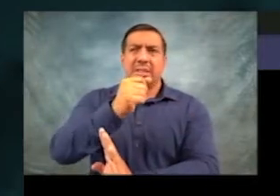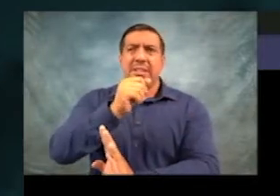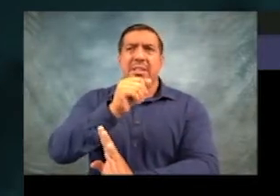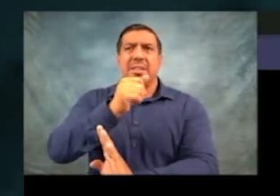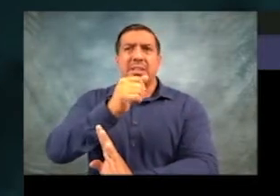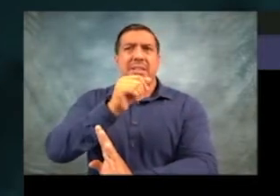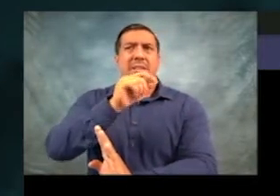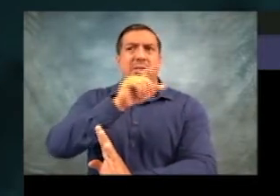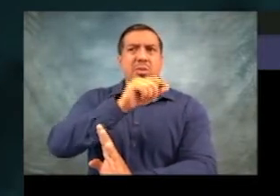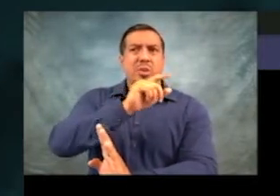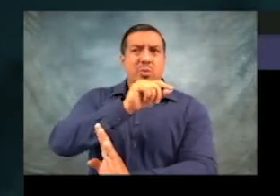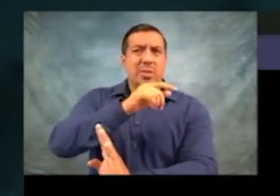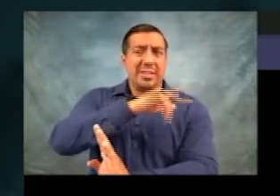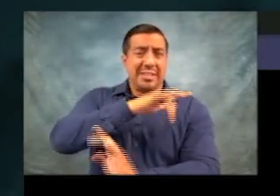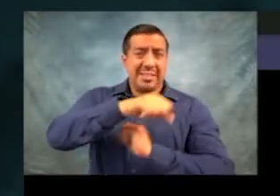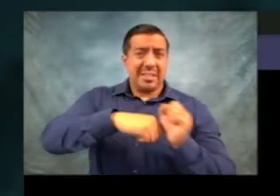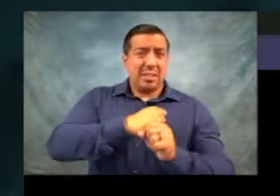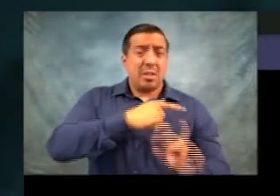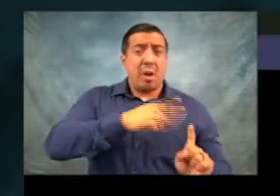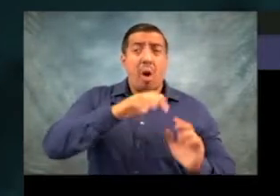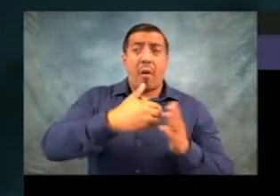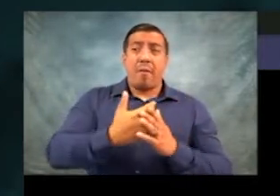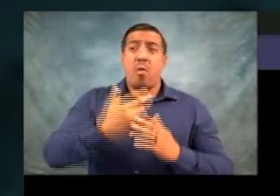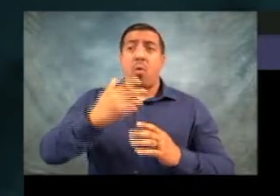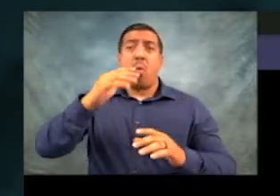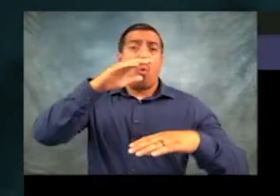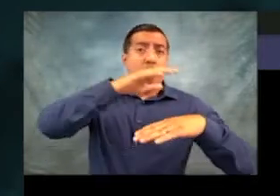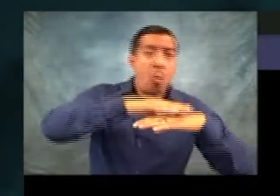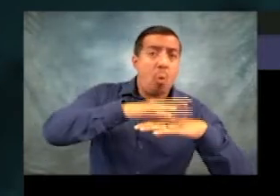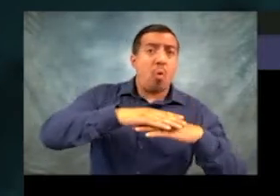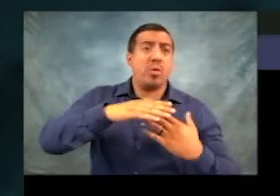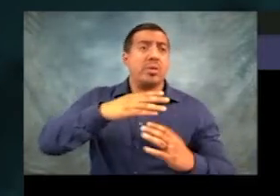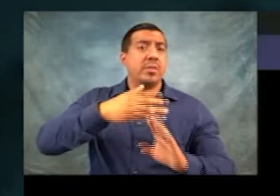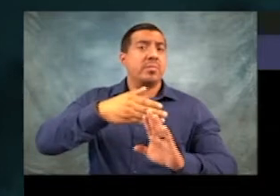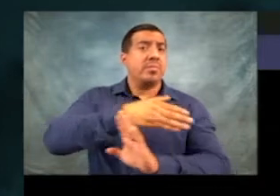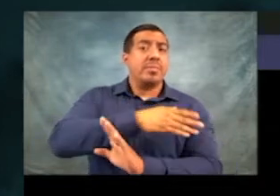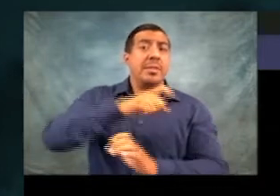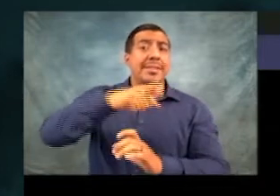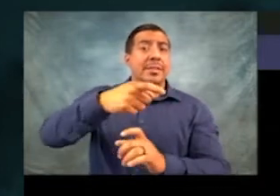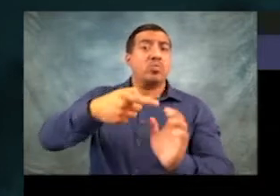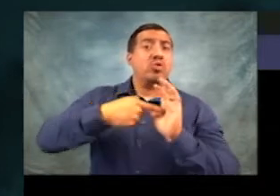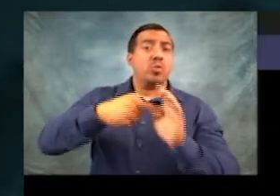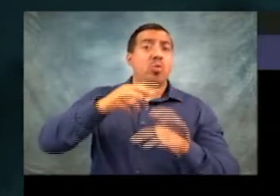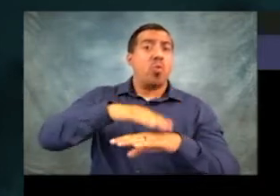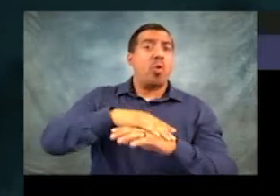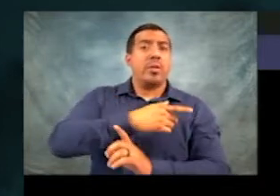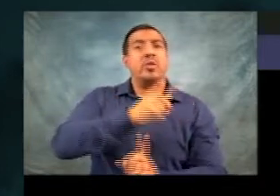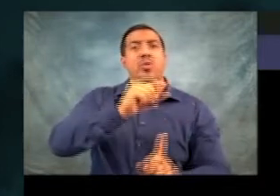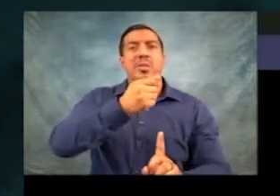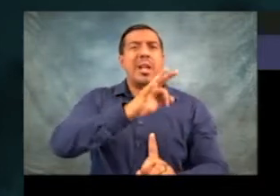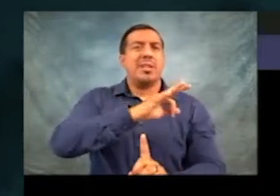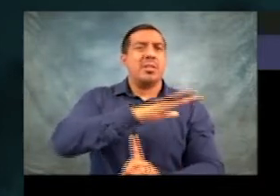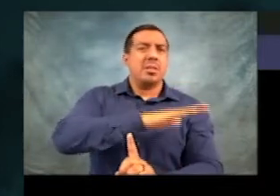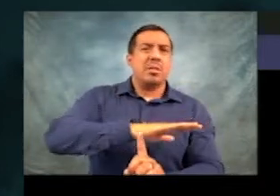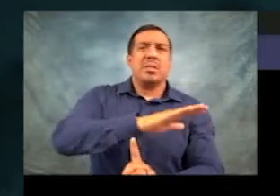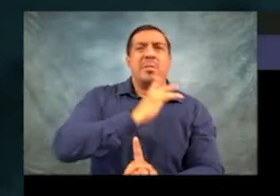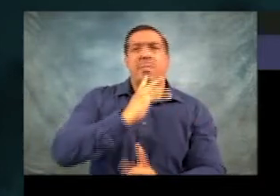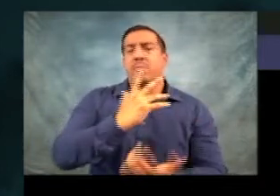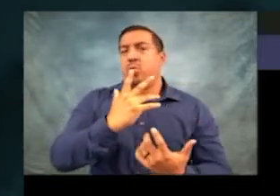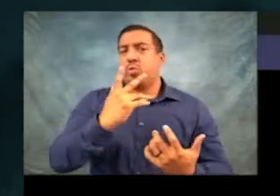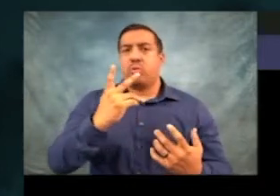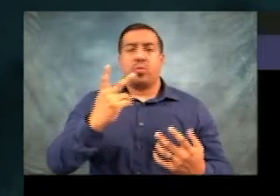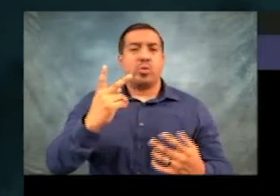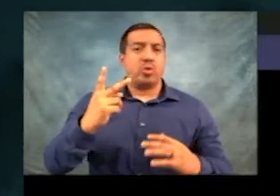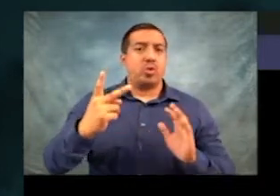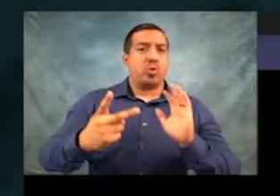of warning activity, the number of warnings, the number of advisories that required a warning, it was about 2 to 3 times